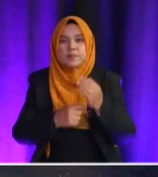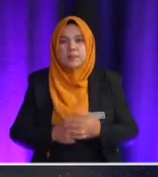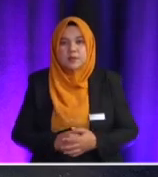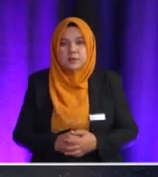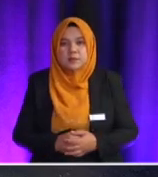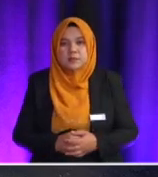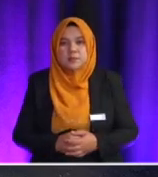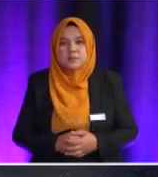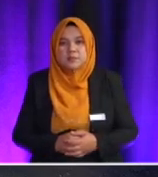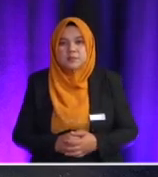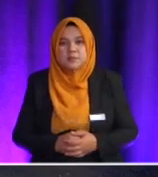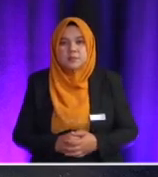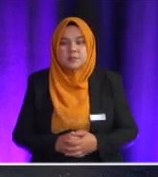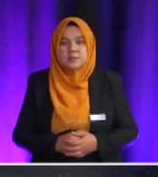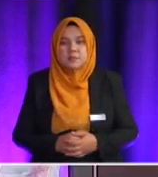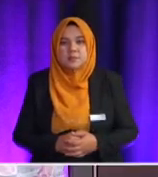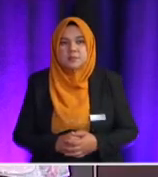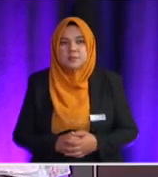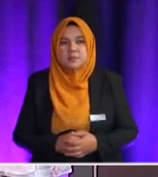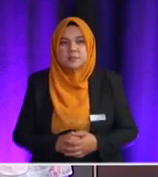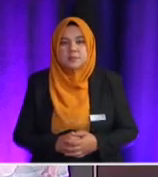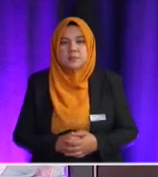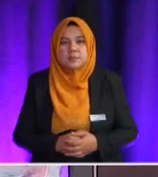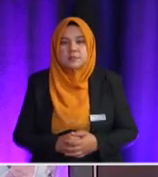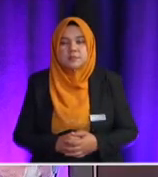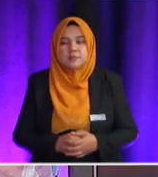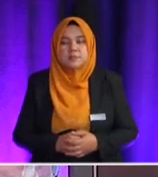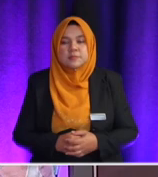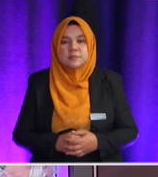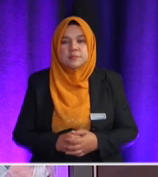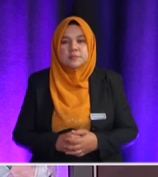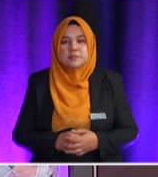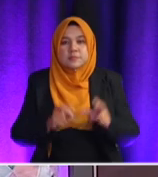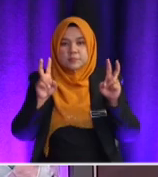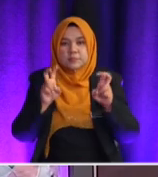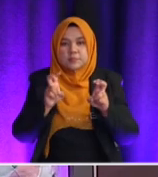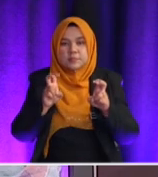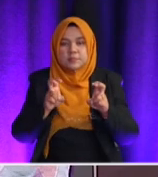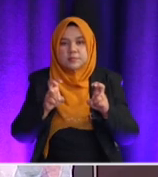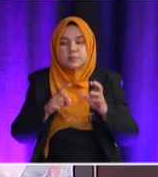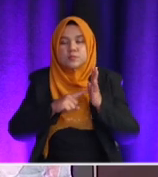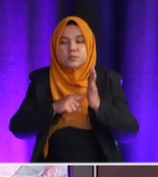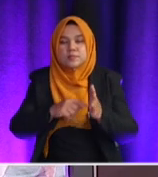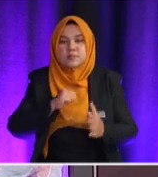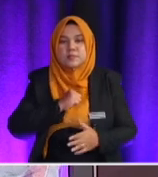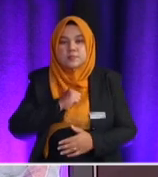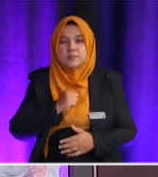Okay, so as Shafiq already told you, so the topic here is express yourself. So the speaking implied here